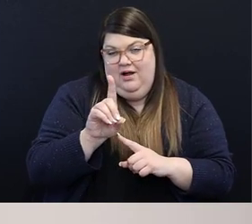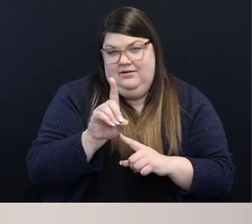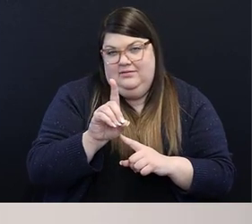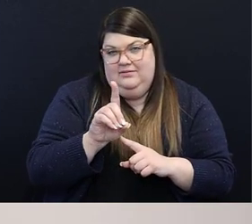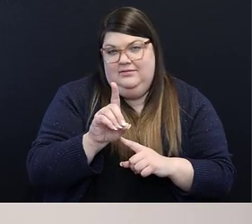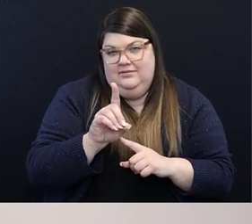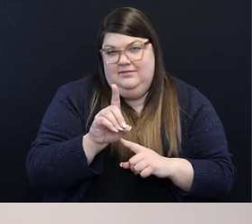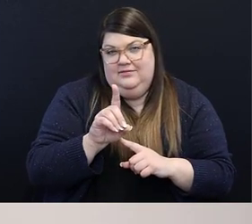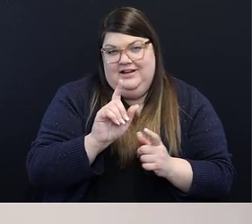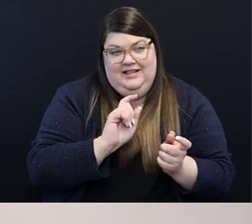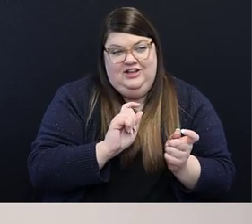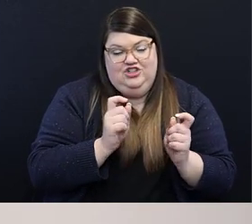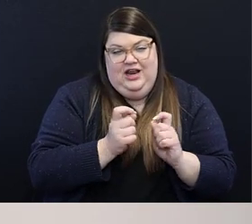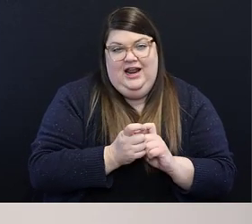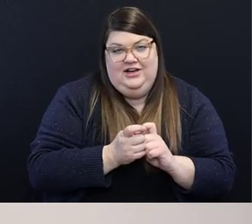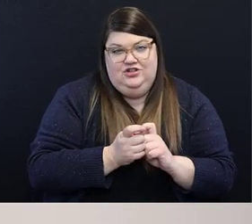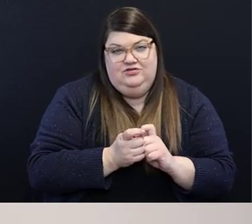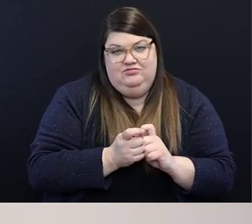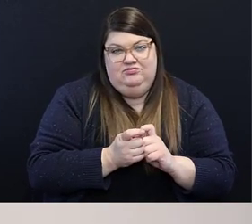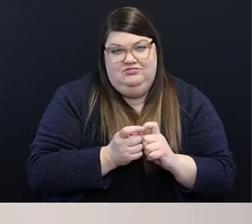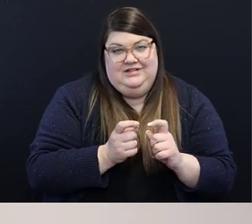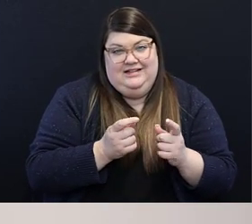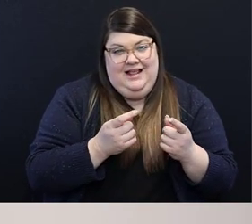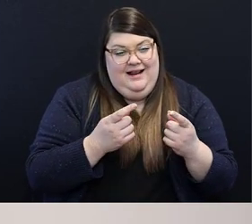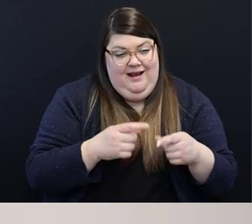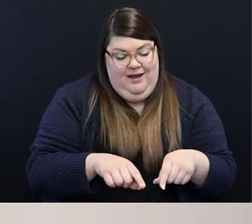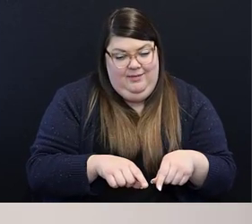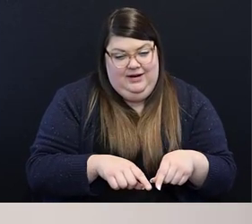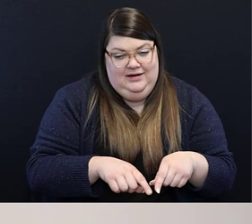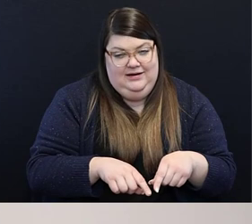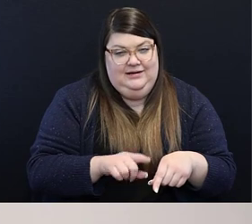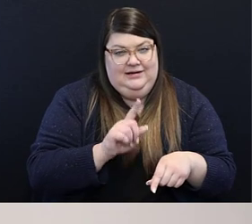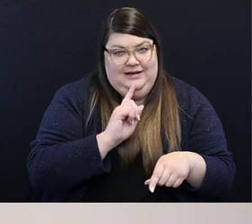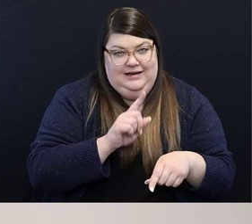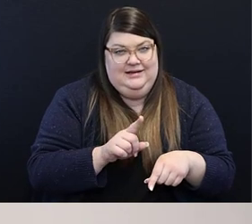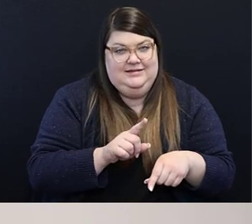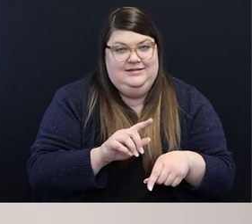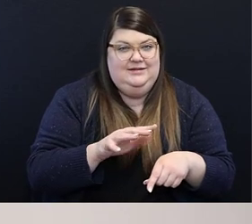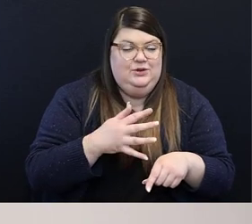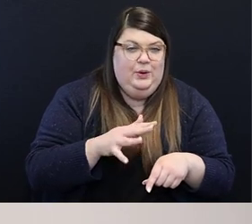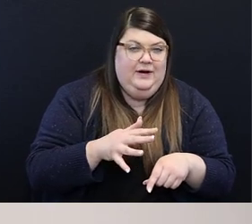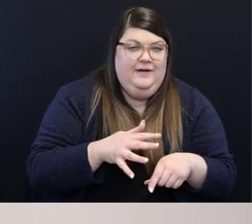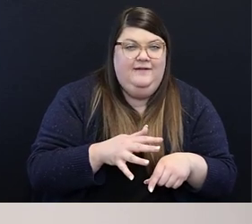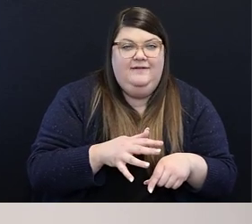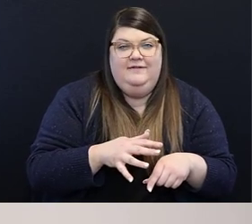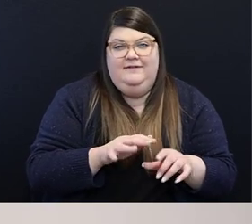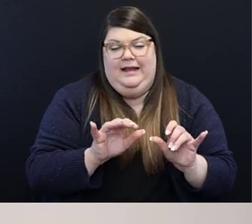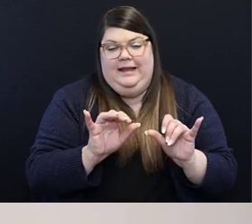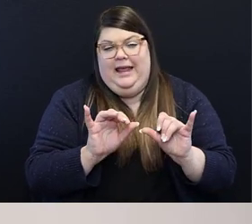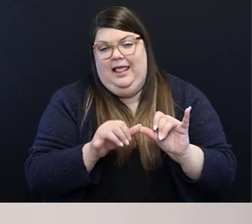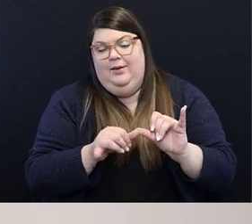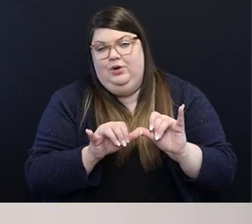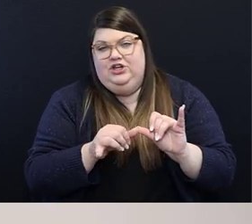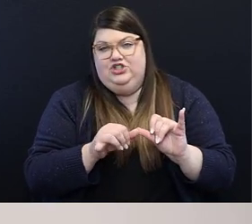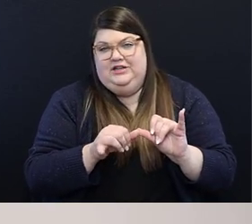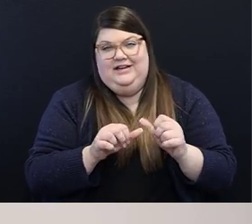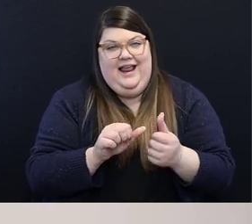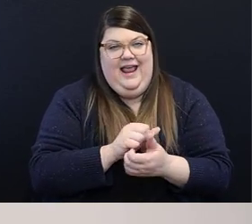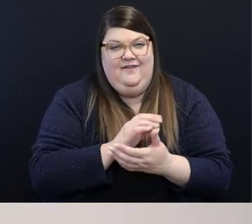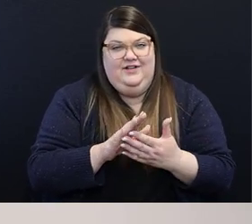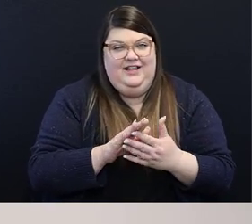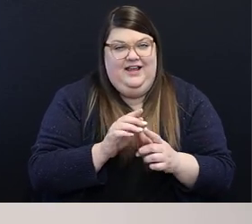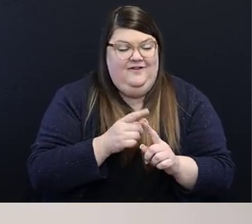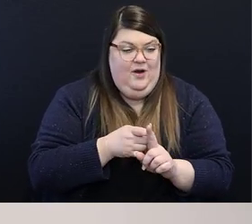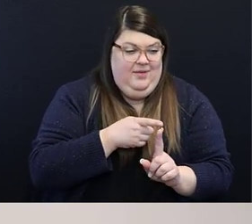2001, the change that happened is the sort of calibration that